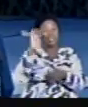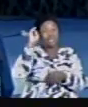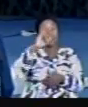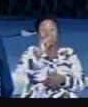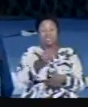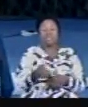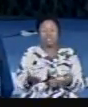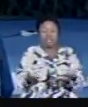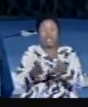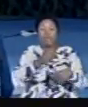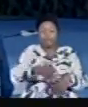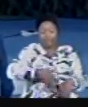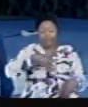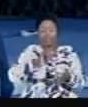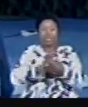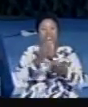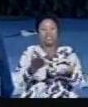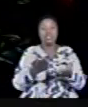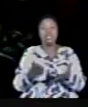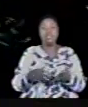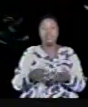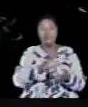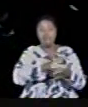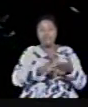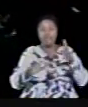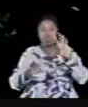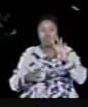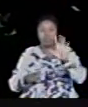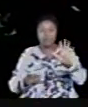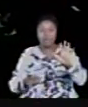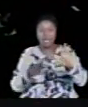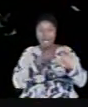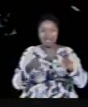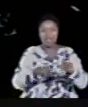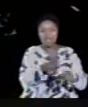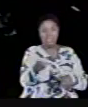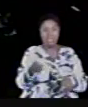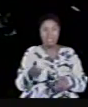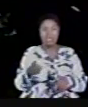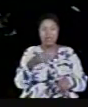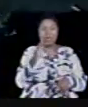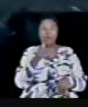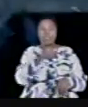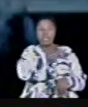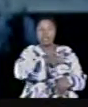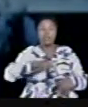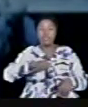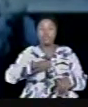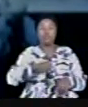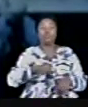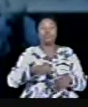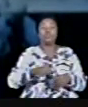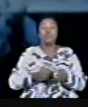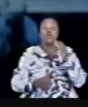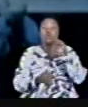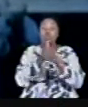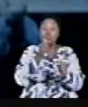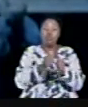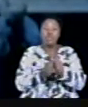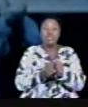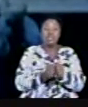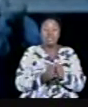verse 45. And they of the circumcision which believed